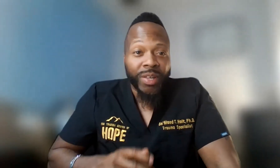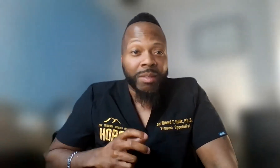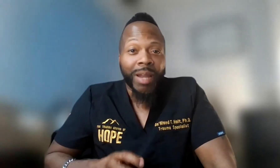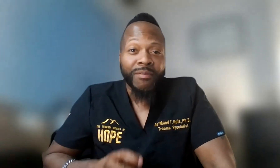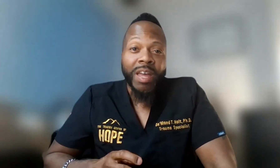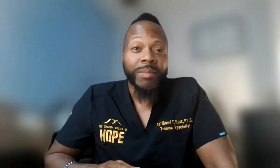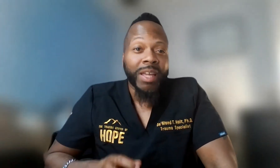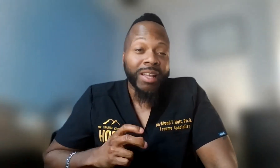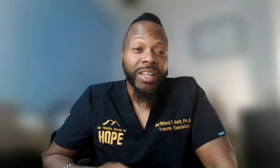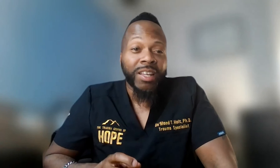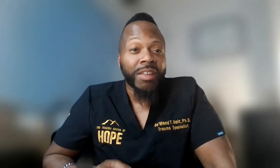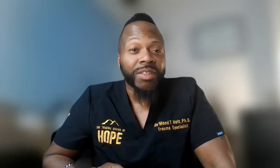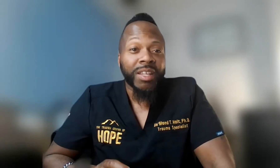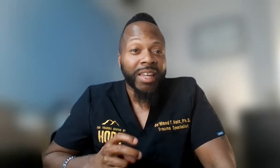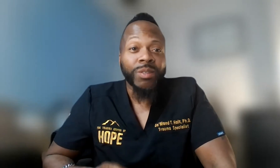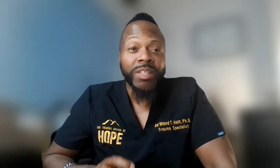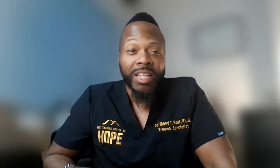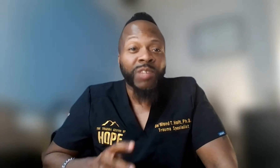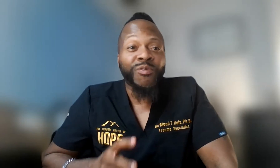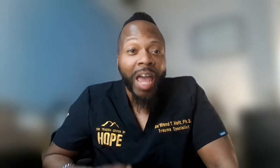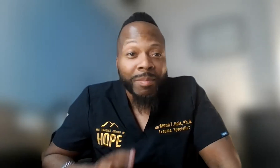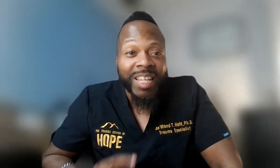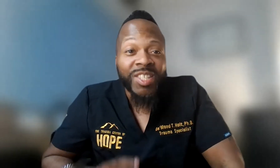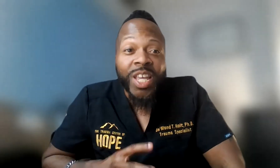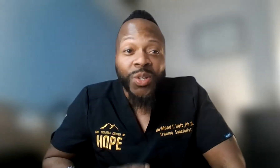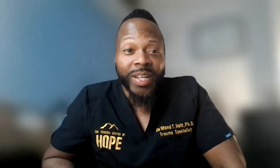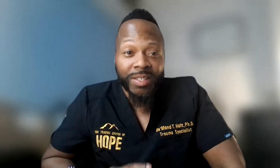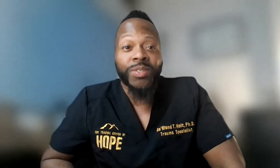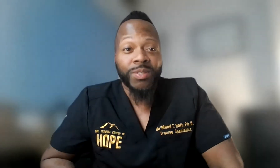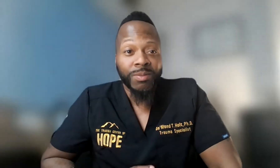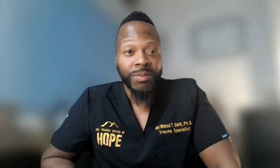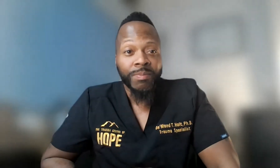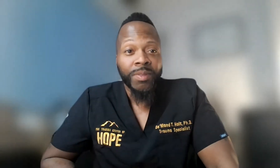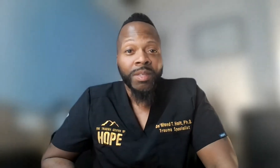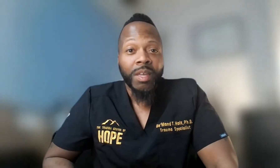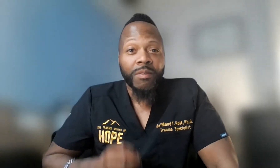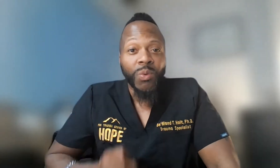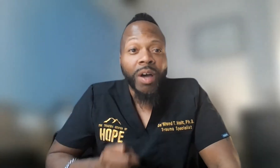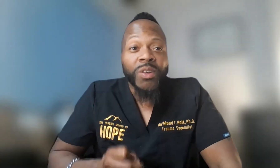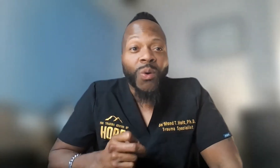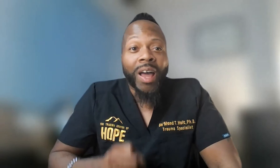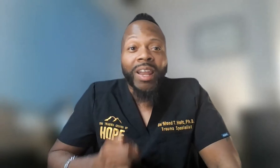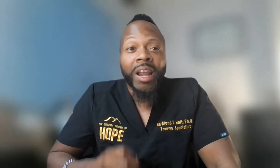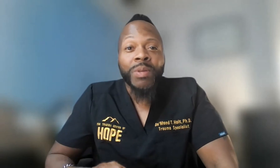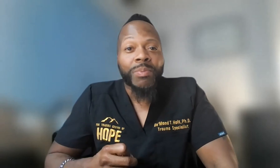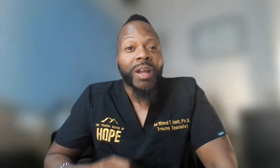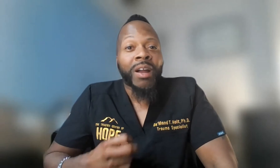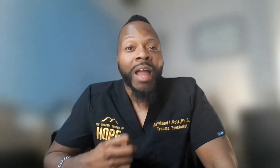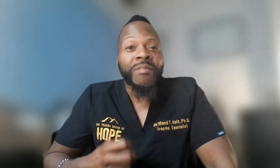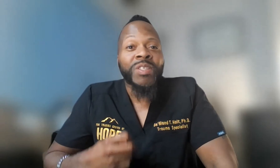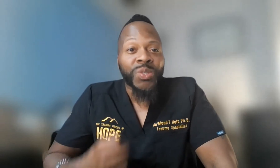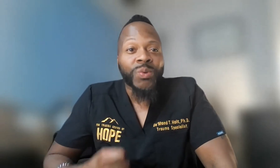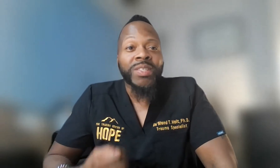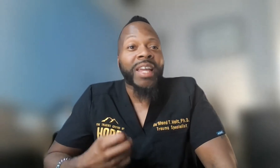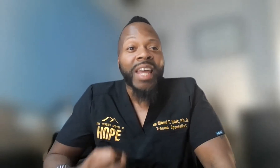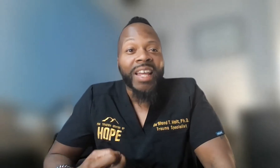thing, especially in the Black family. I could tell you another thing that kills us is family secrets. If you want to know why a lot of people